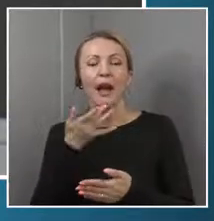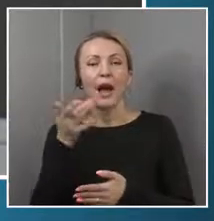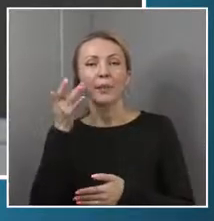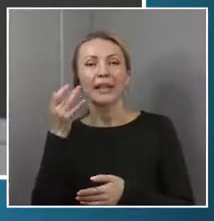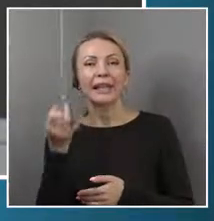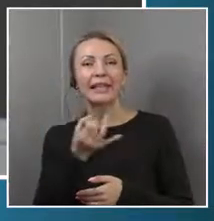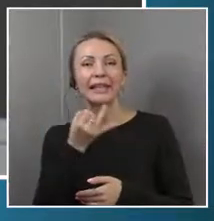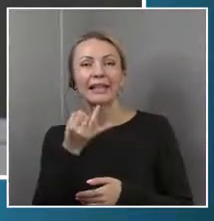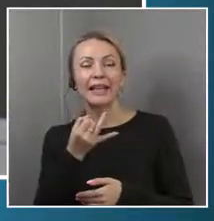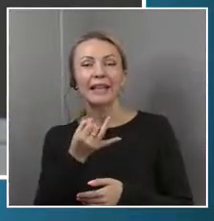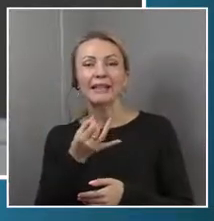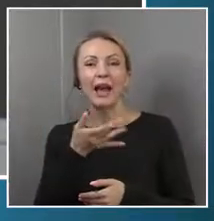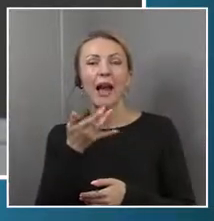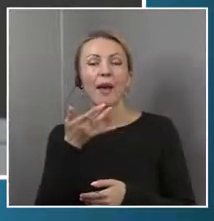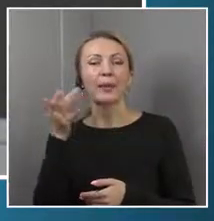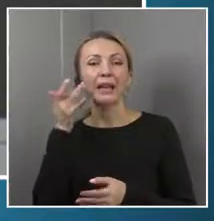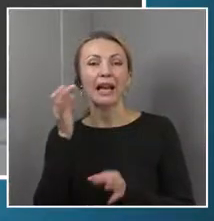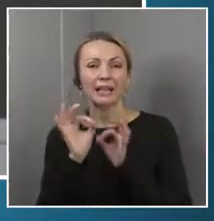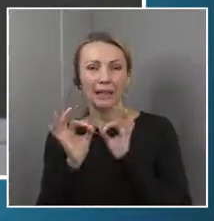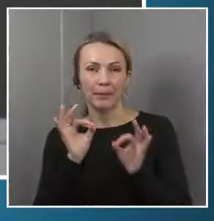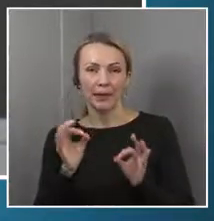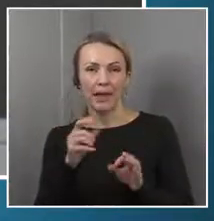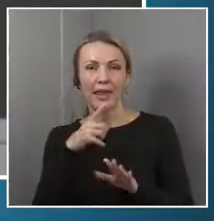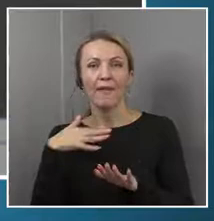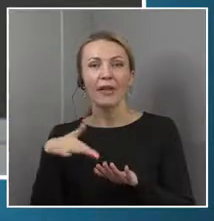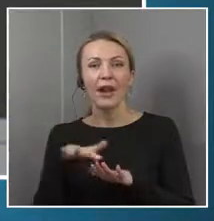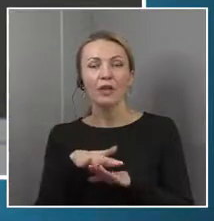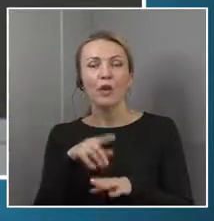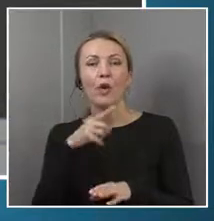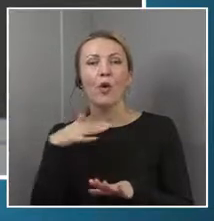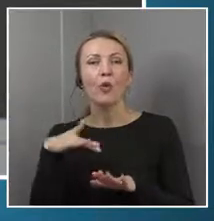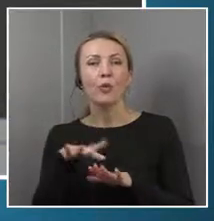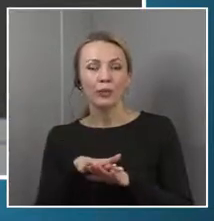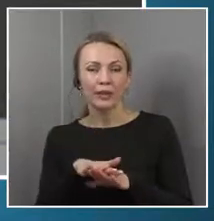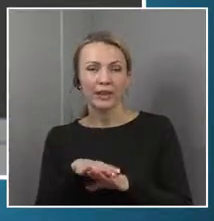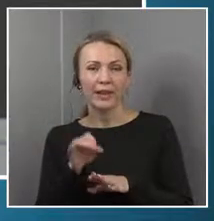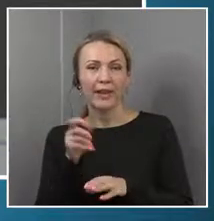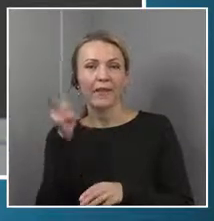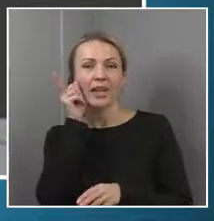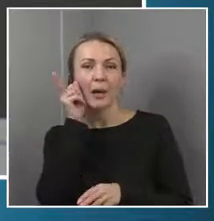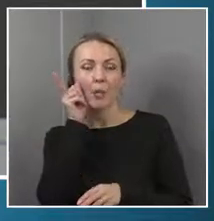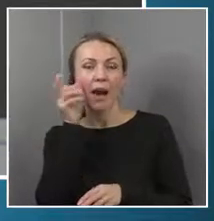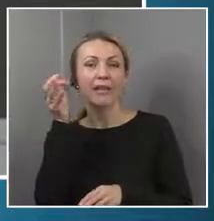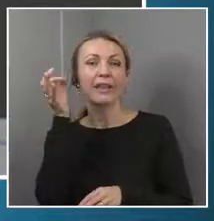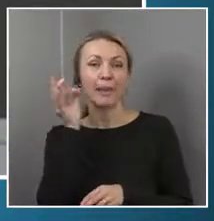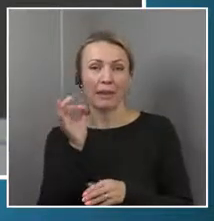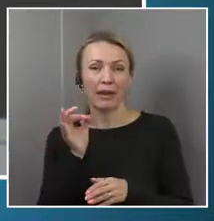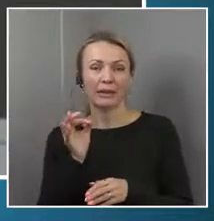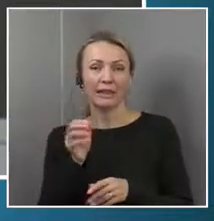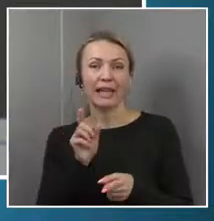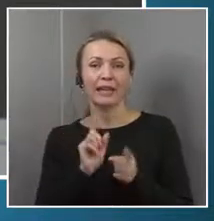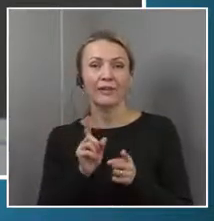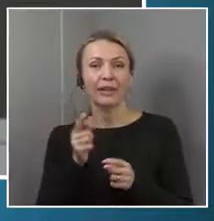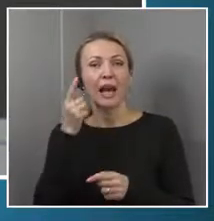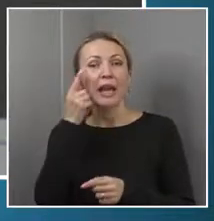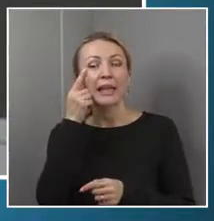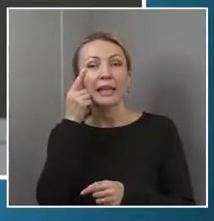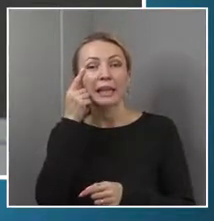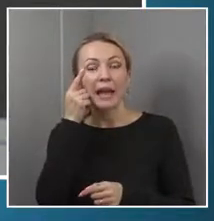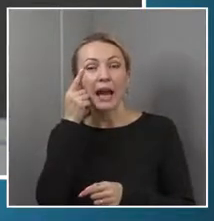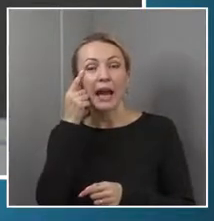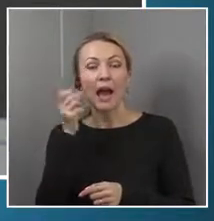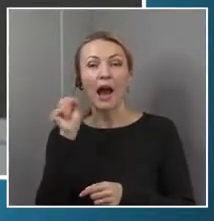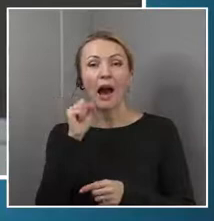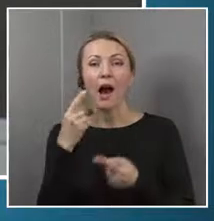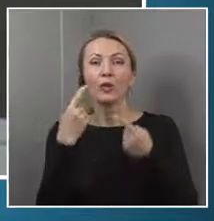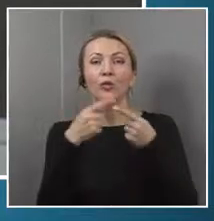share. America is interested in American coins. That's as simple as that. Russia is interested in Russian coins. Germany,